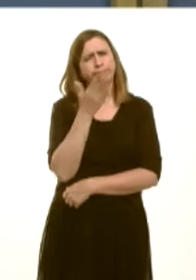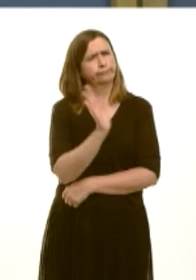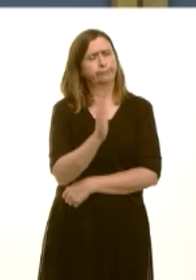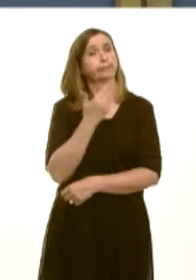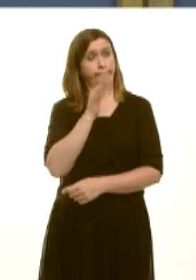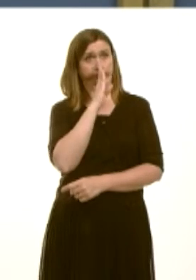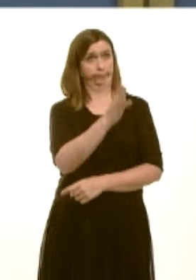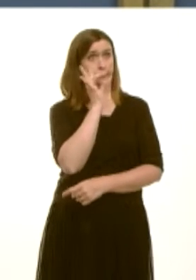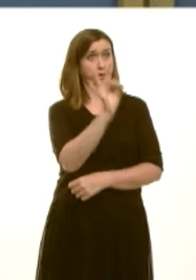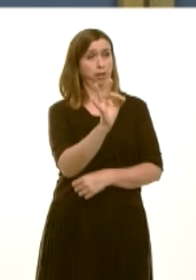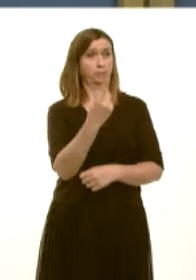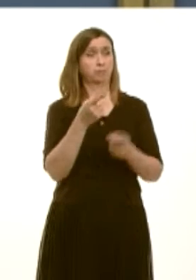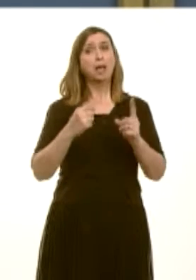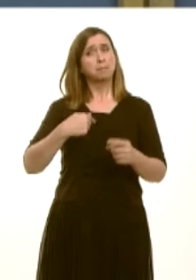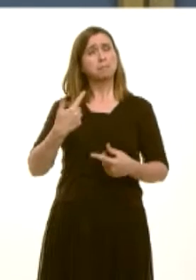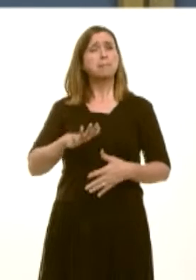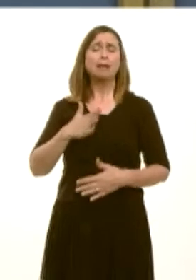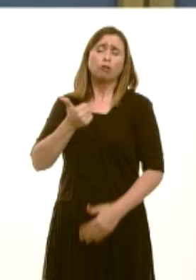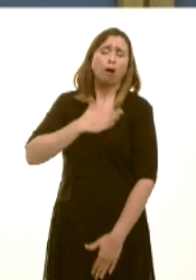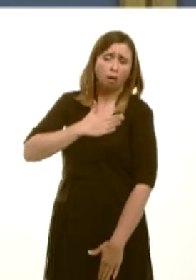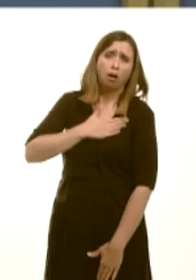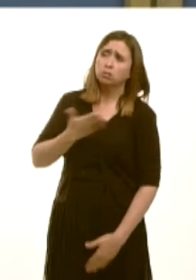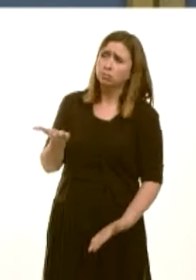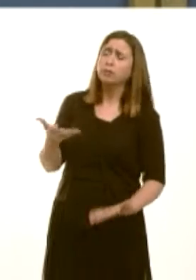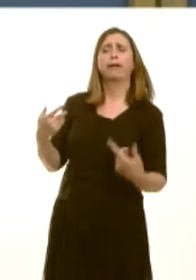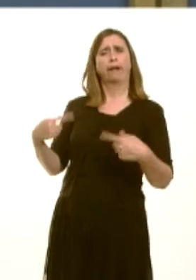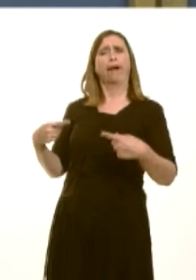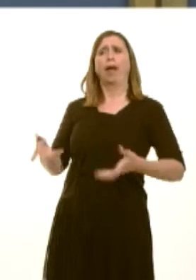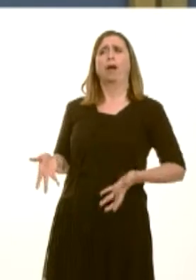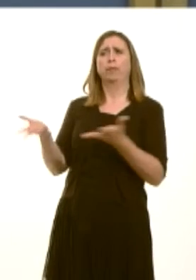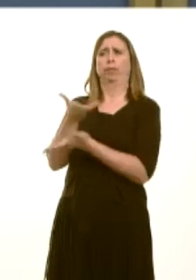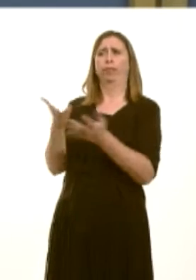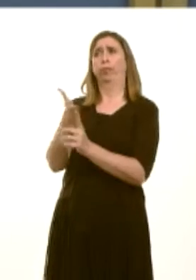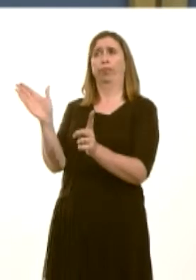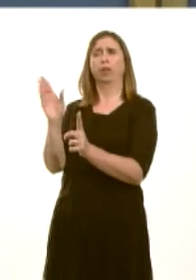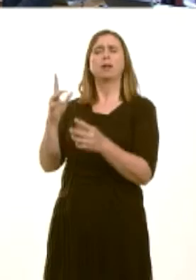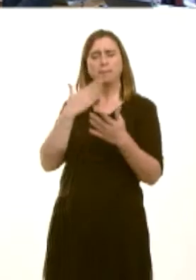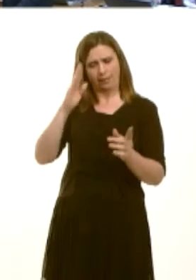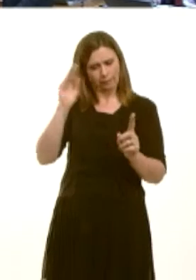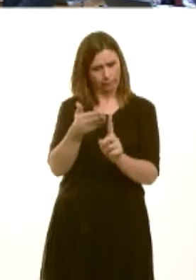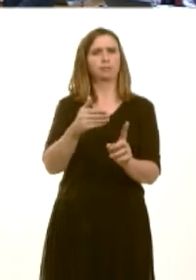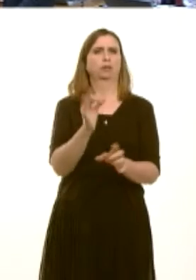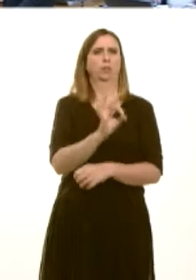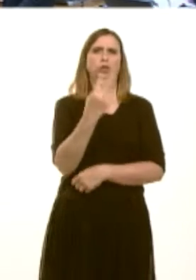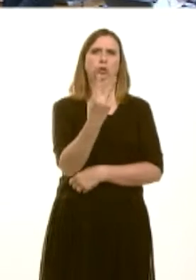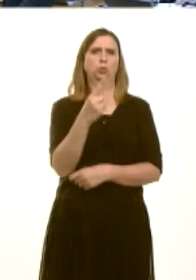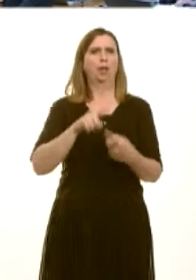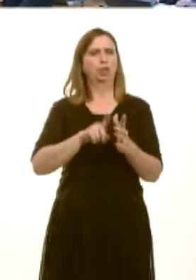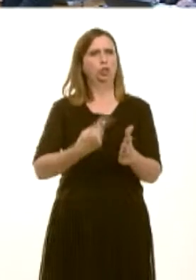So I've been very generous on the first item. Question. I don't intend to be generous on the rest. Question 2 is Ellen Jones.